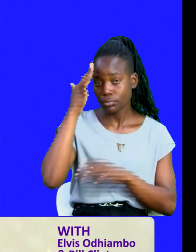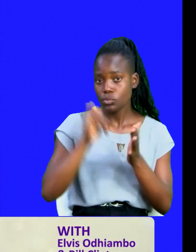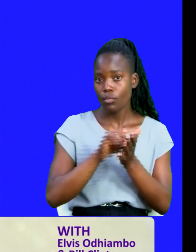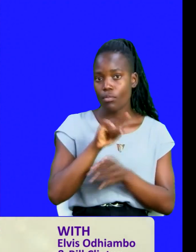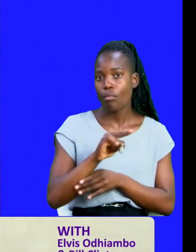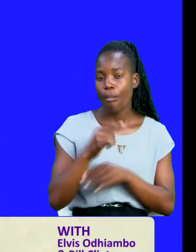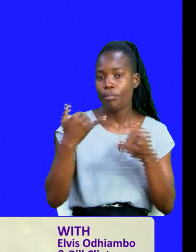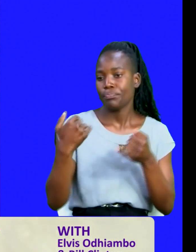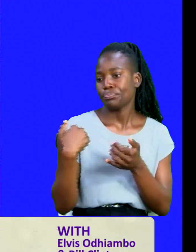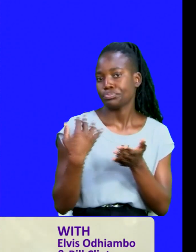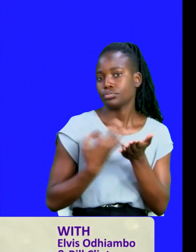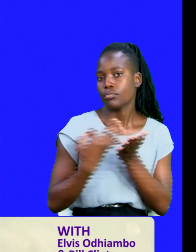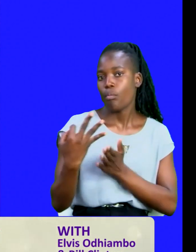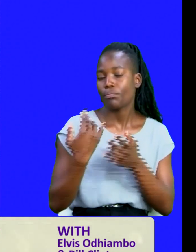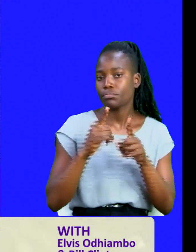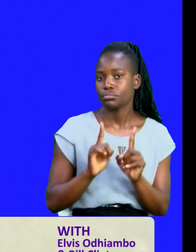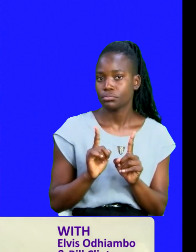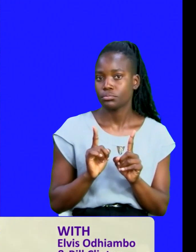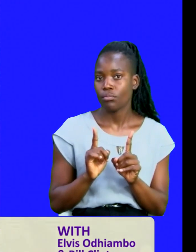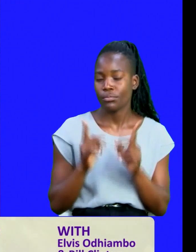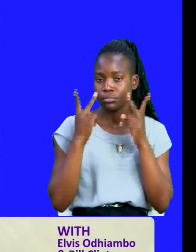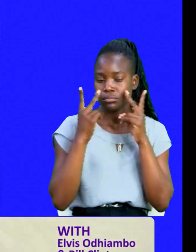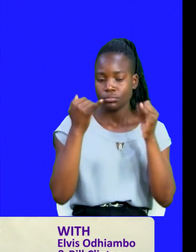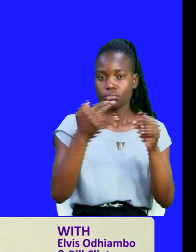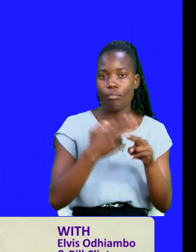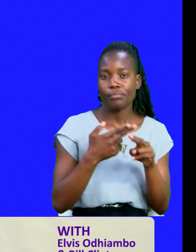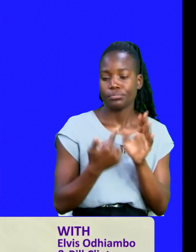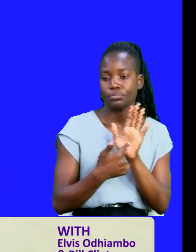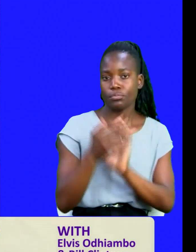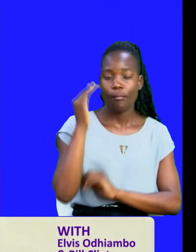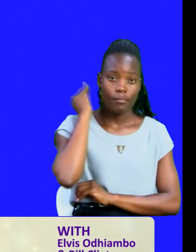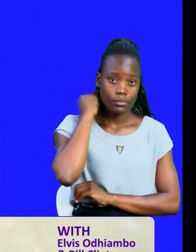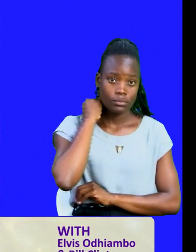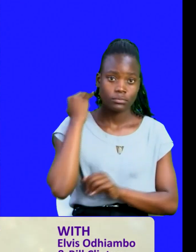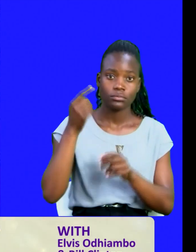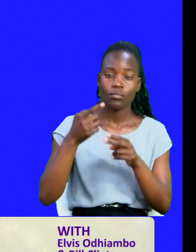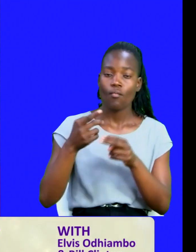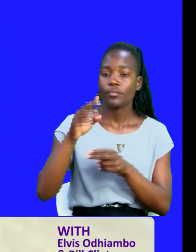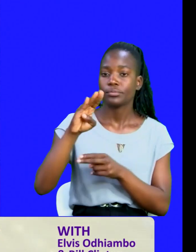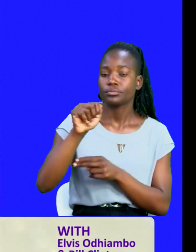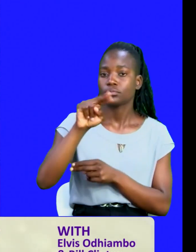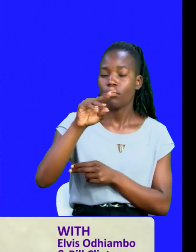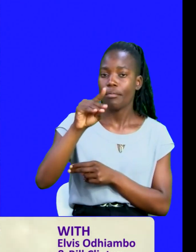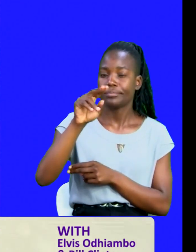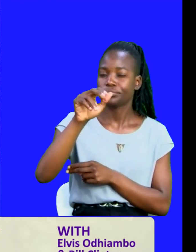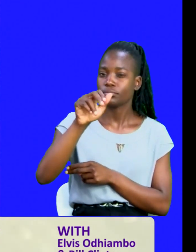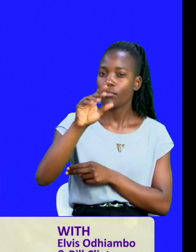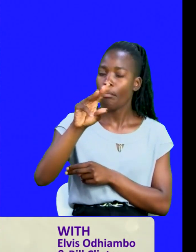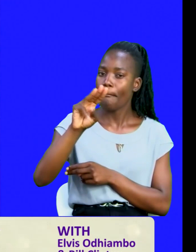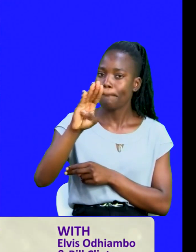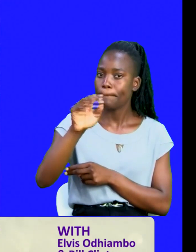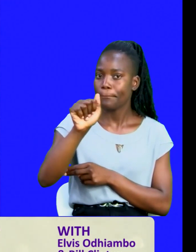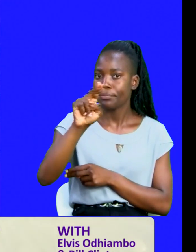three, but then again, we are seeing a lot of new names, the likes of Muranga Seals, the likes of Bandari and Poster Rangers already showing their